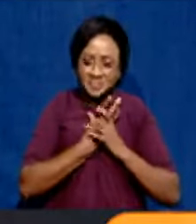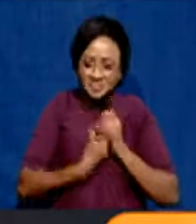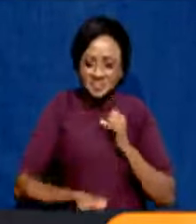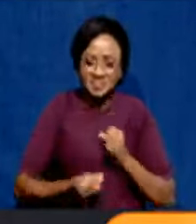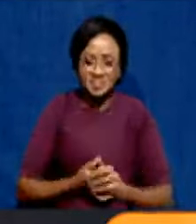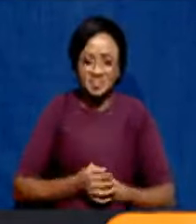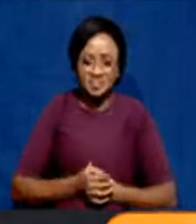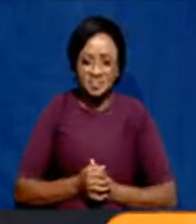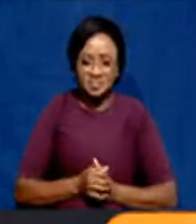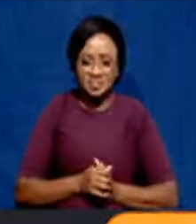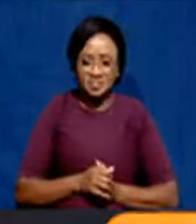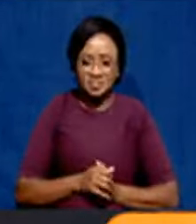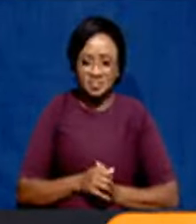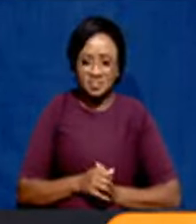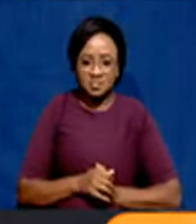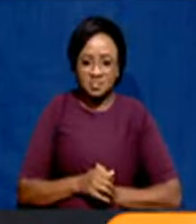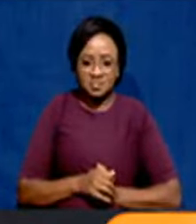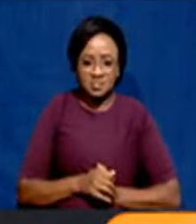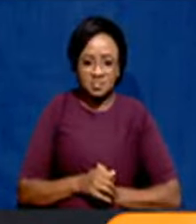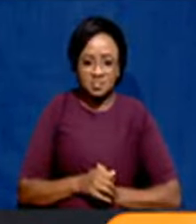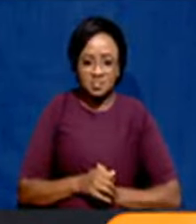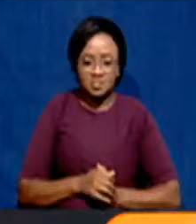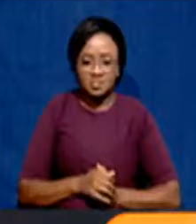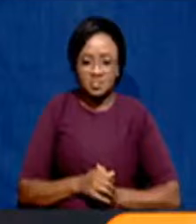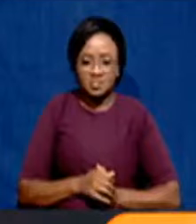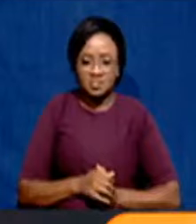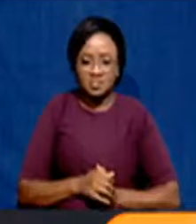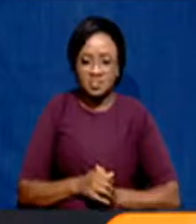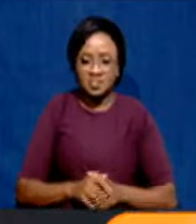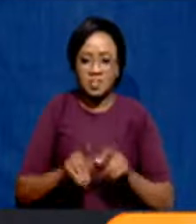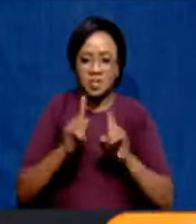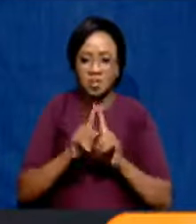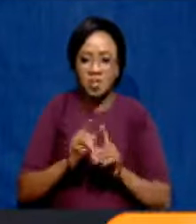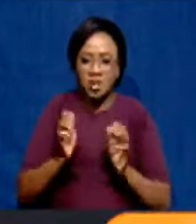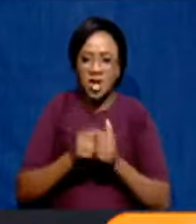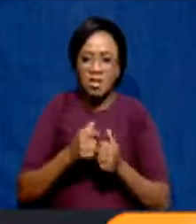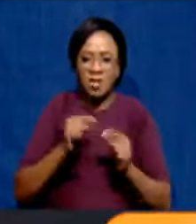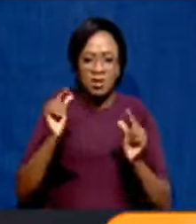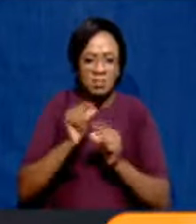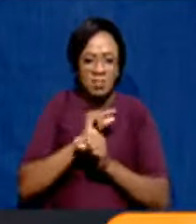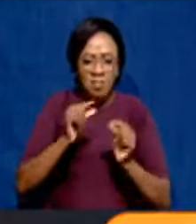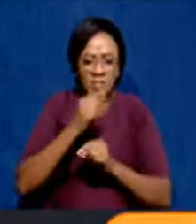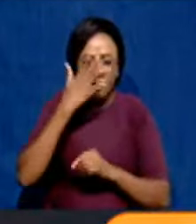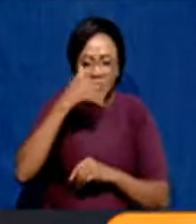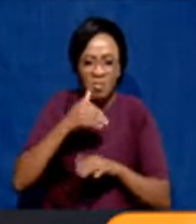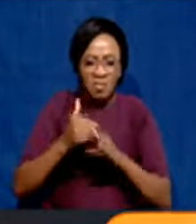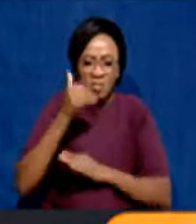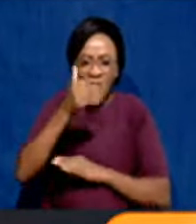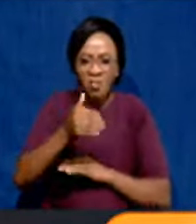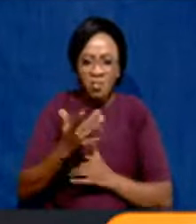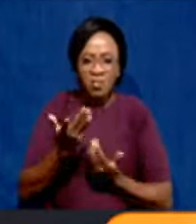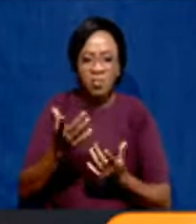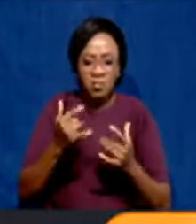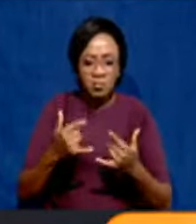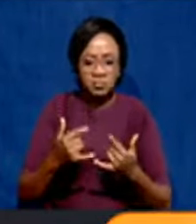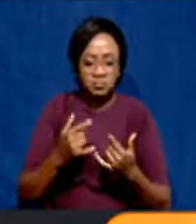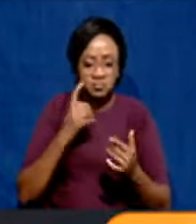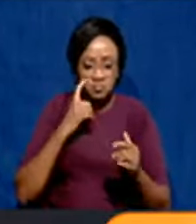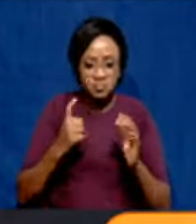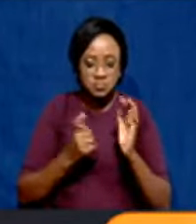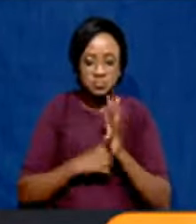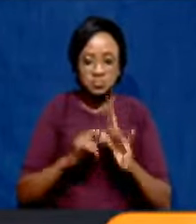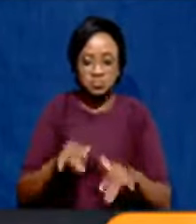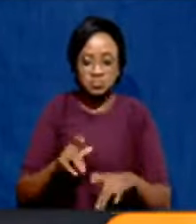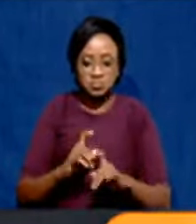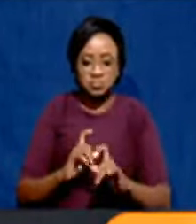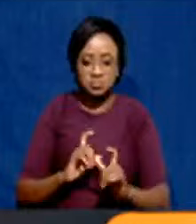And coming as it does, and as you said, only a few days after the ratification of his world record, I think